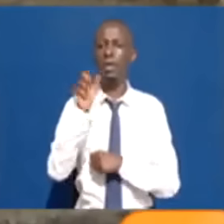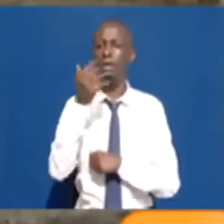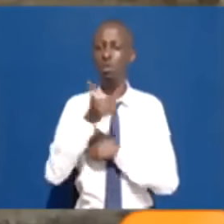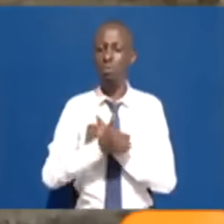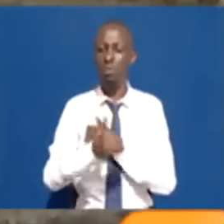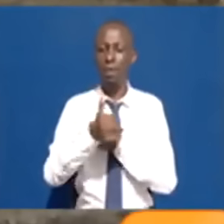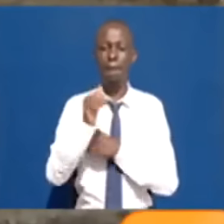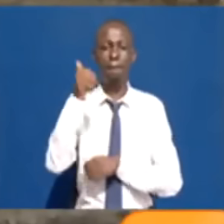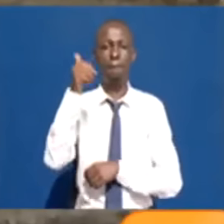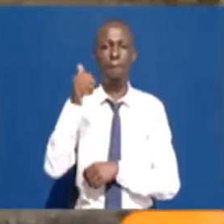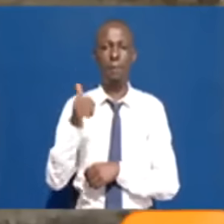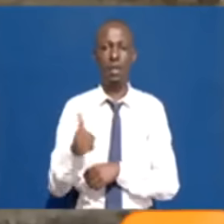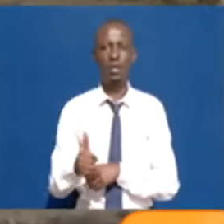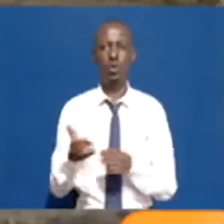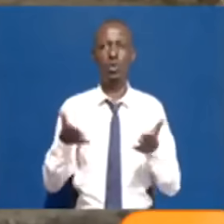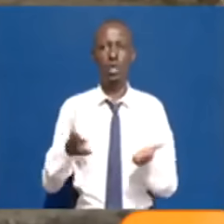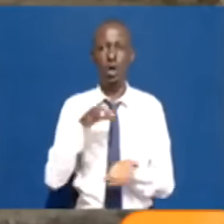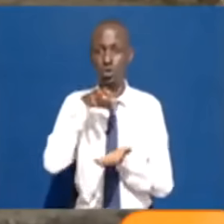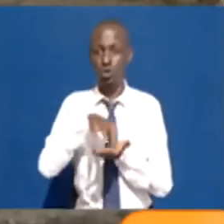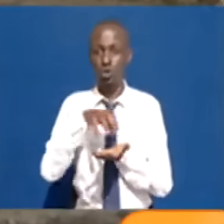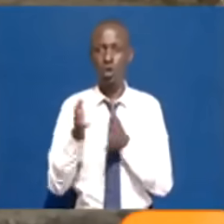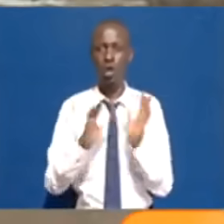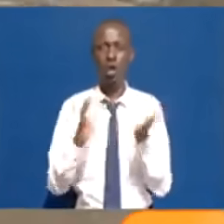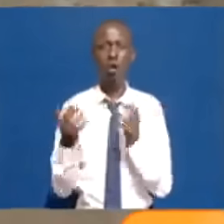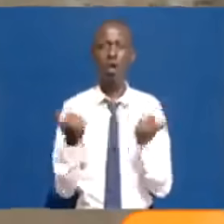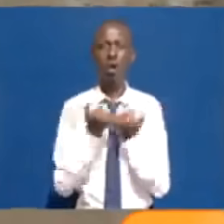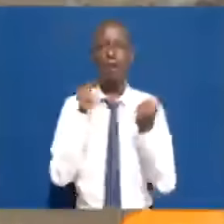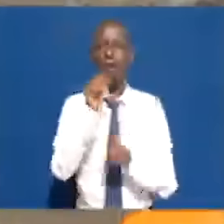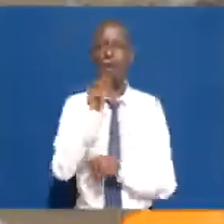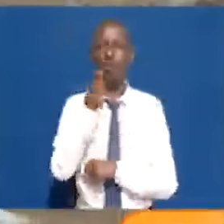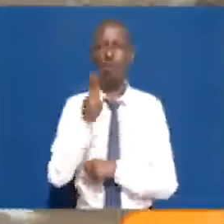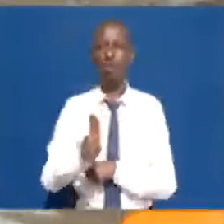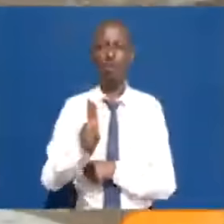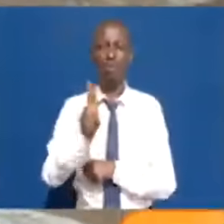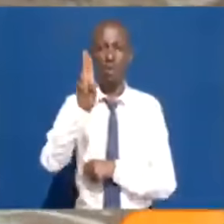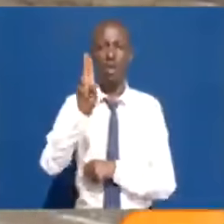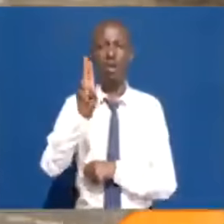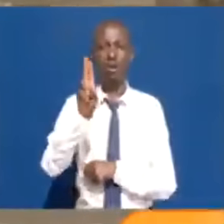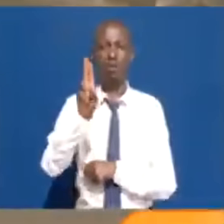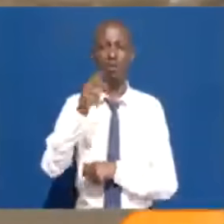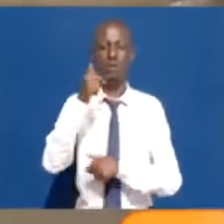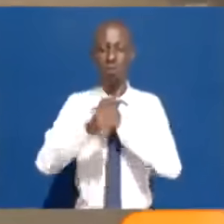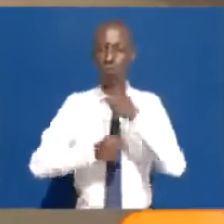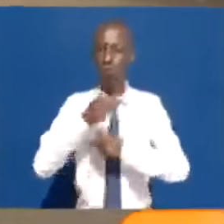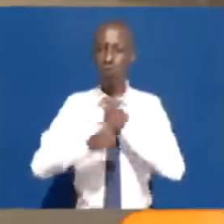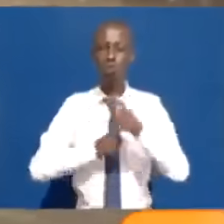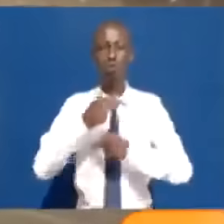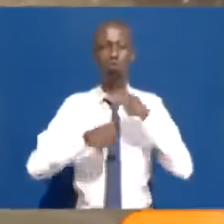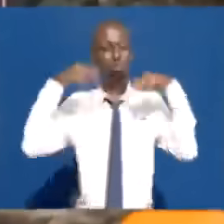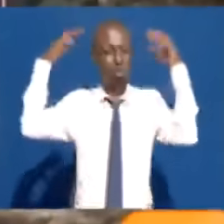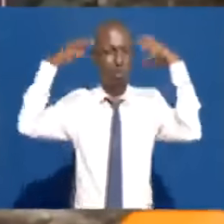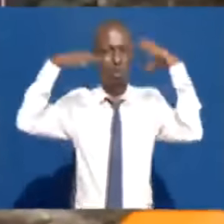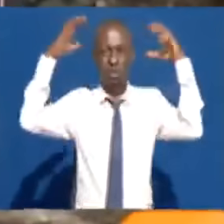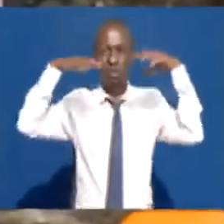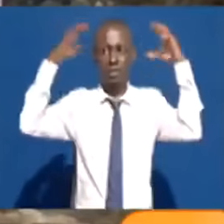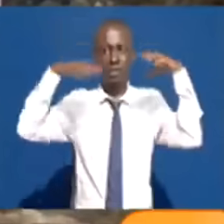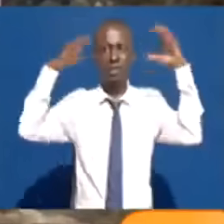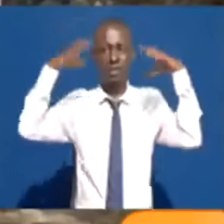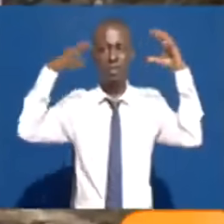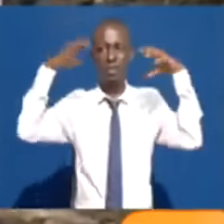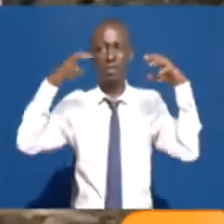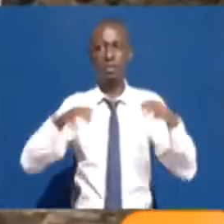now, this is the state of affairs in Syokimau for as long as the rains persist.